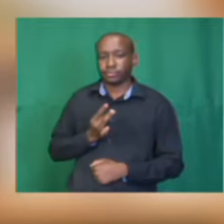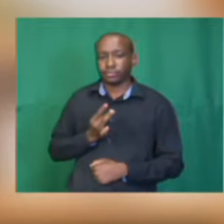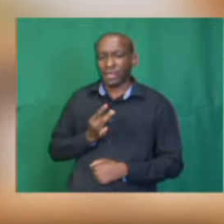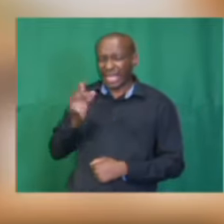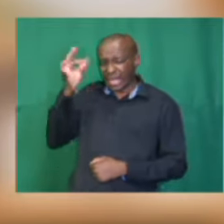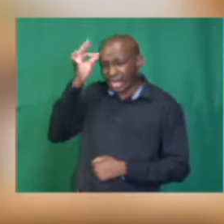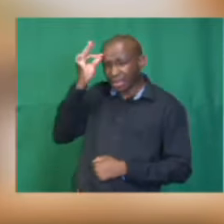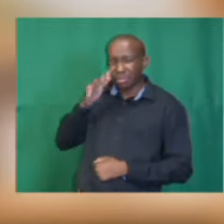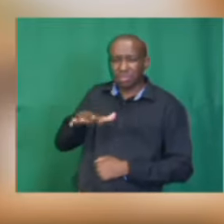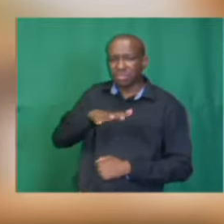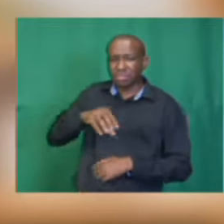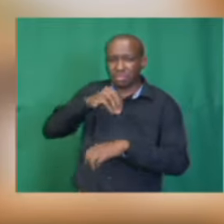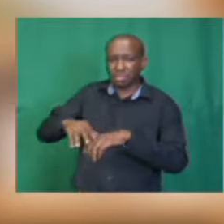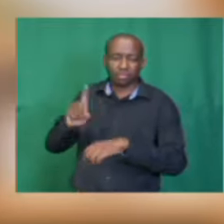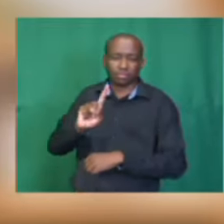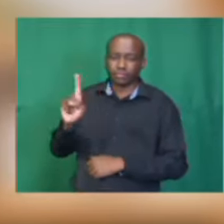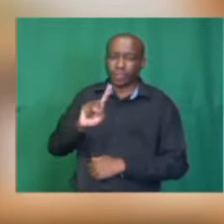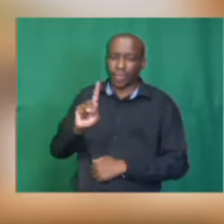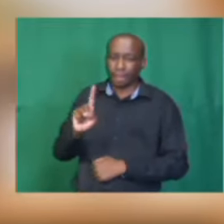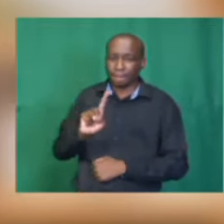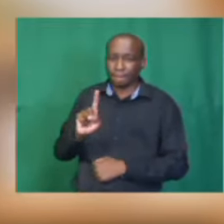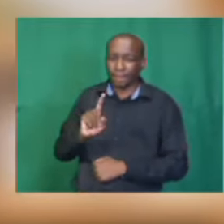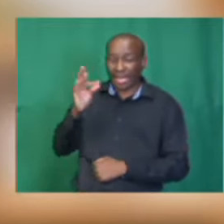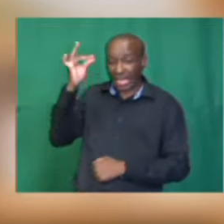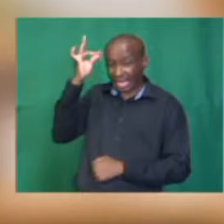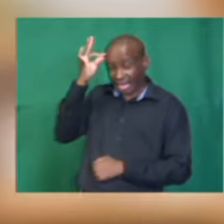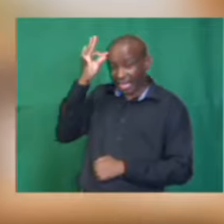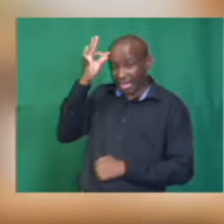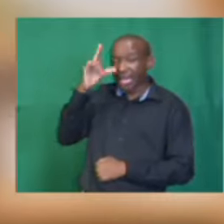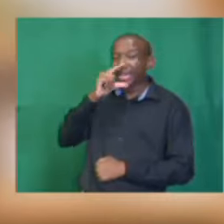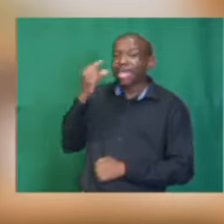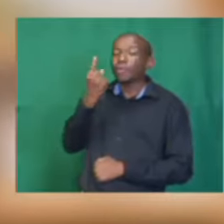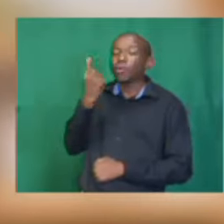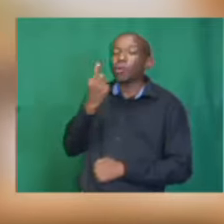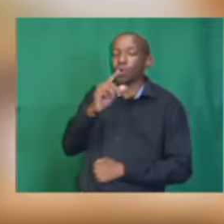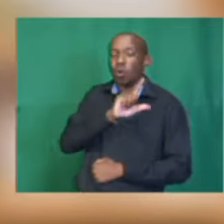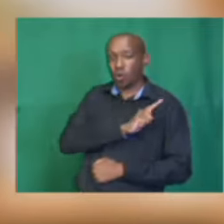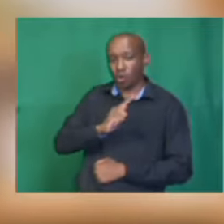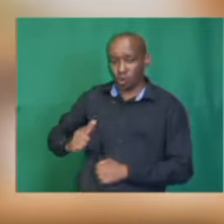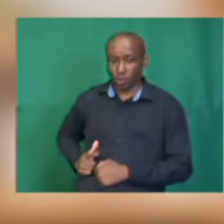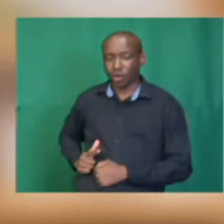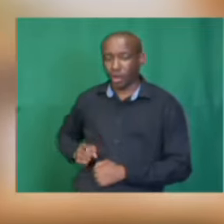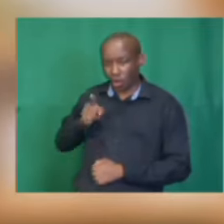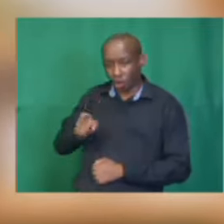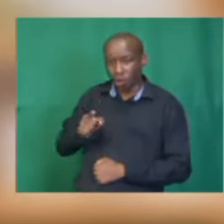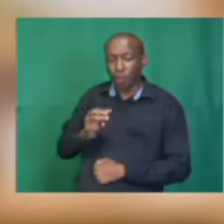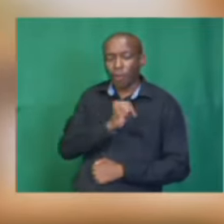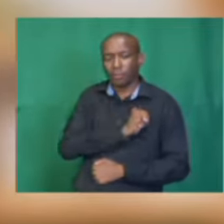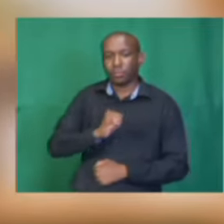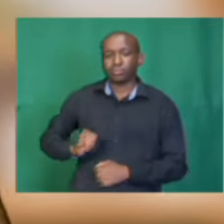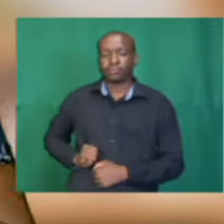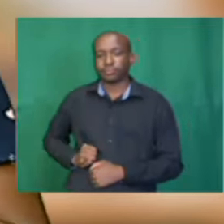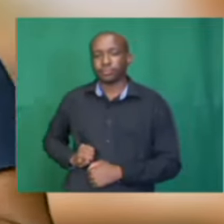king. A king that comes in the name of the Lord. That is the Messiah. That is who